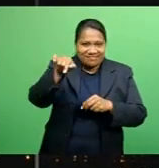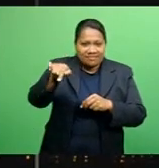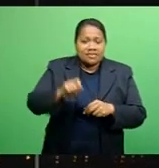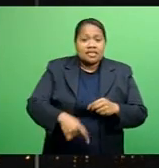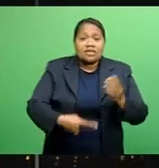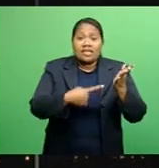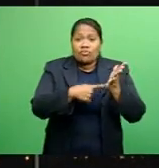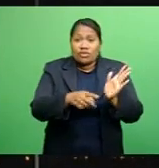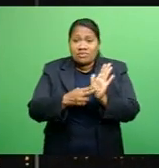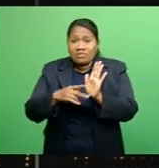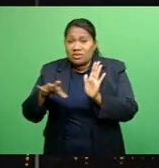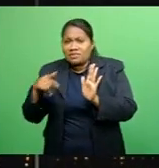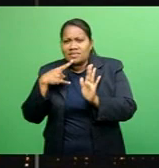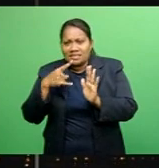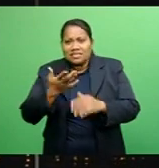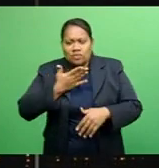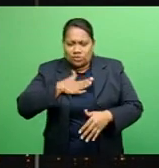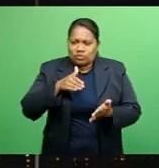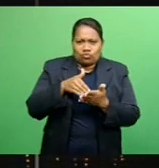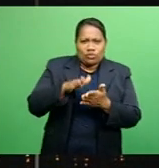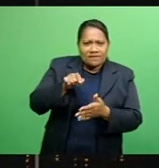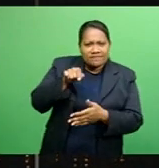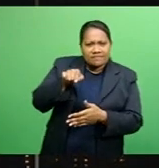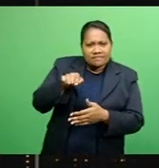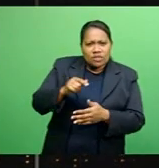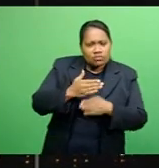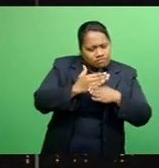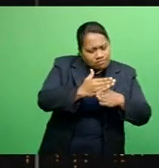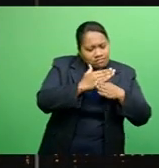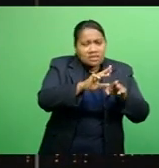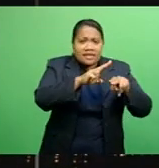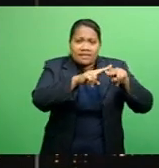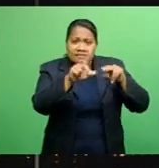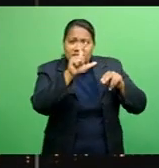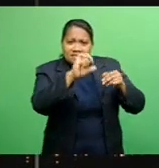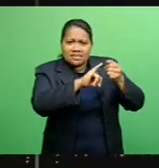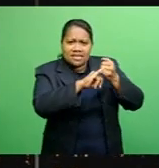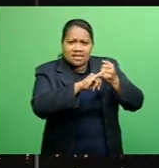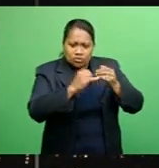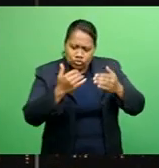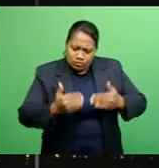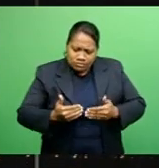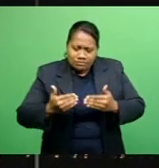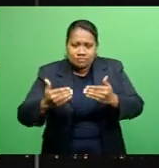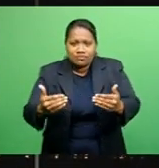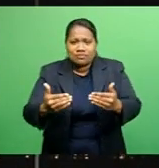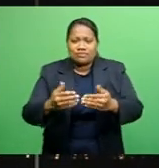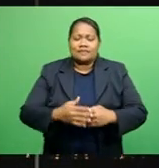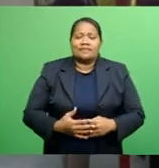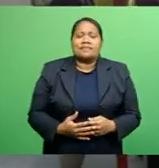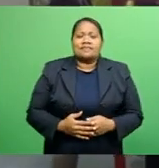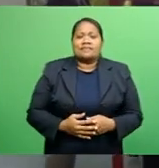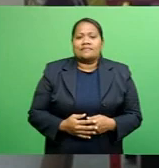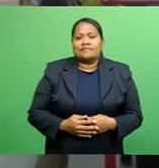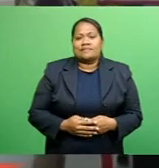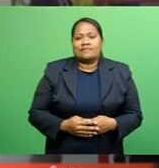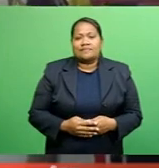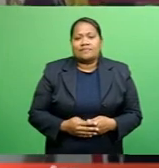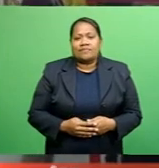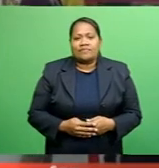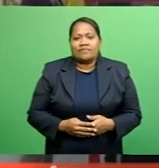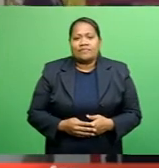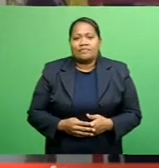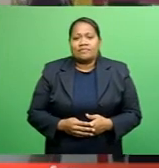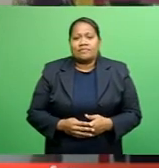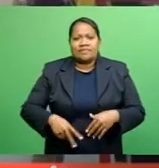says they want to rectify this and are working with the FCS on a way forward. Sanyani Boila reports. The villagers